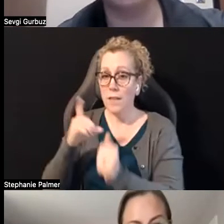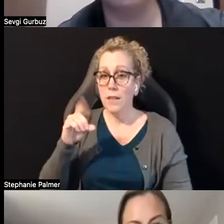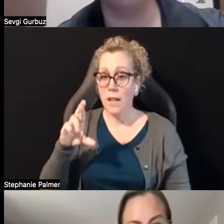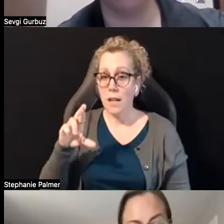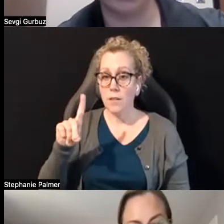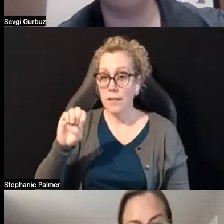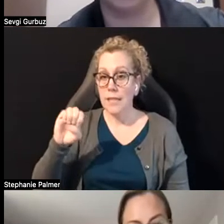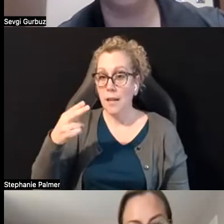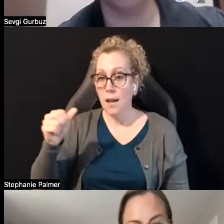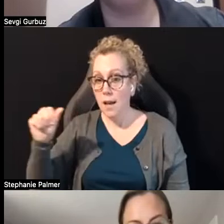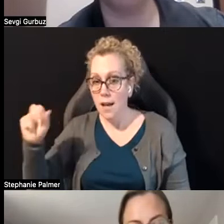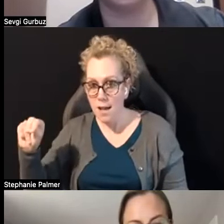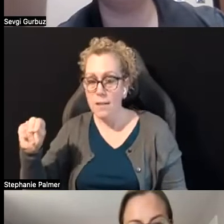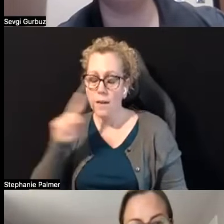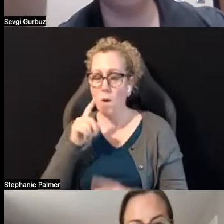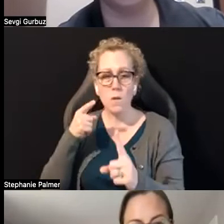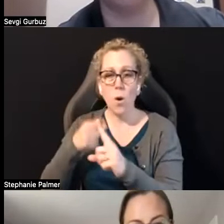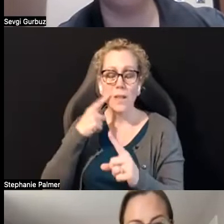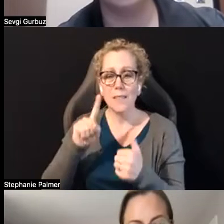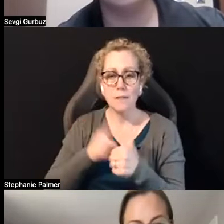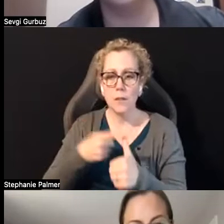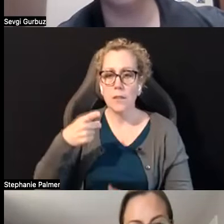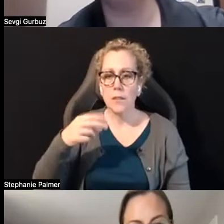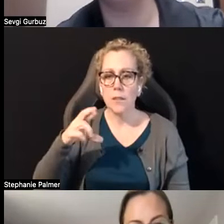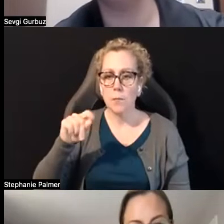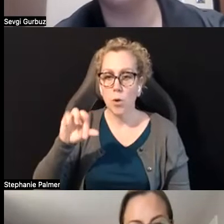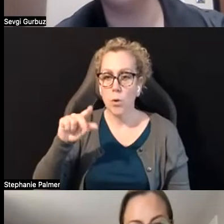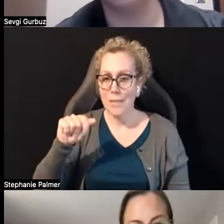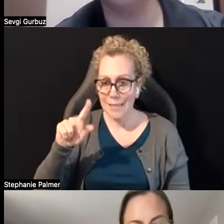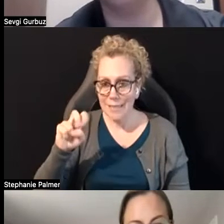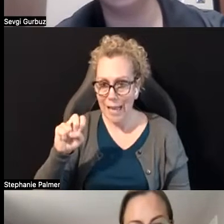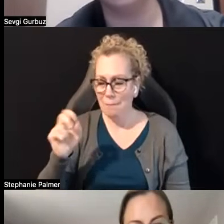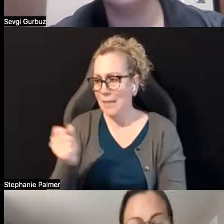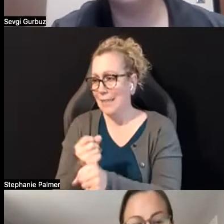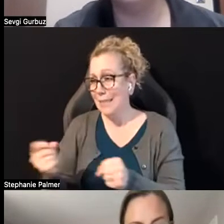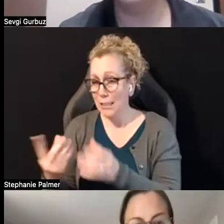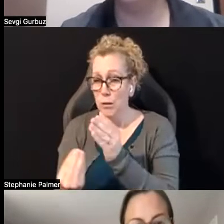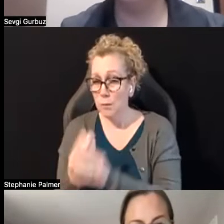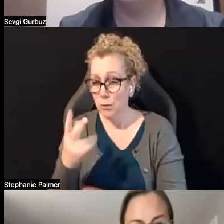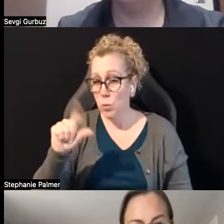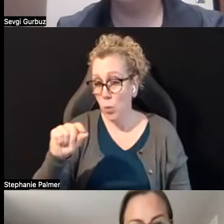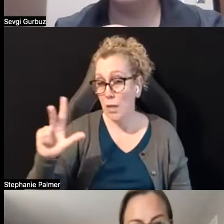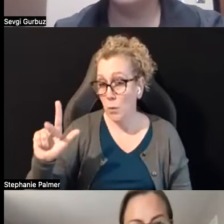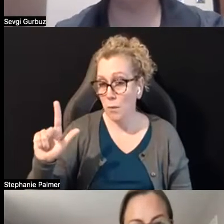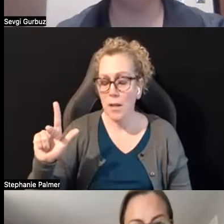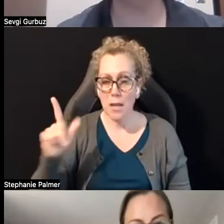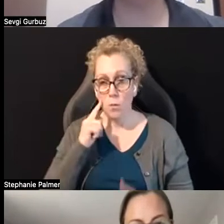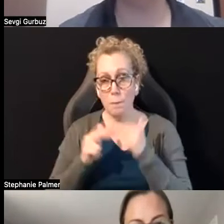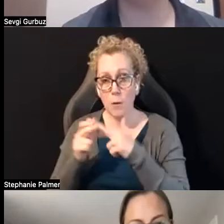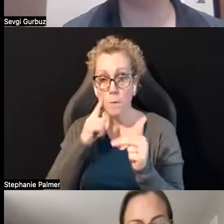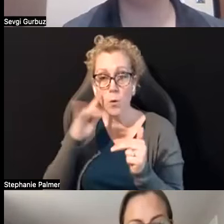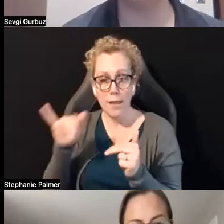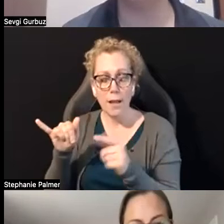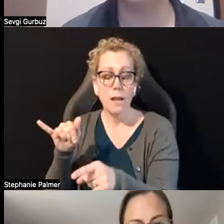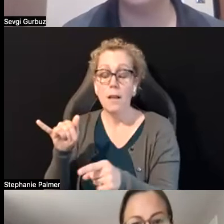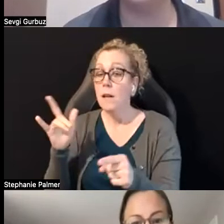goal is to maybe roll out like a first prototype, if possible, in the spring of 2023, is to connect all of the